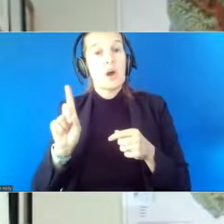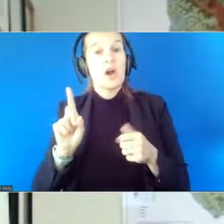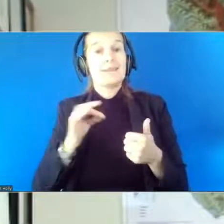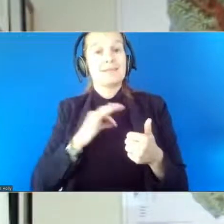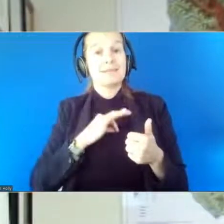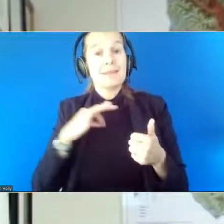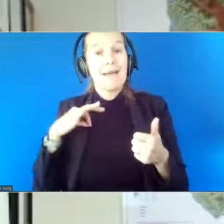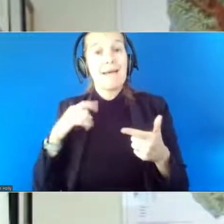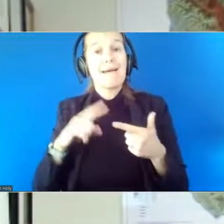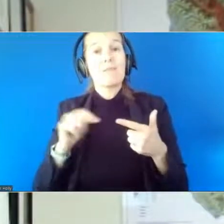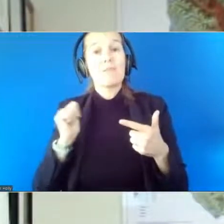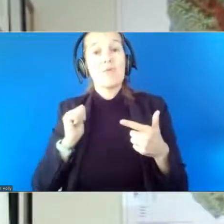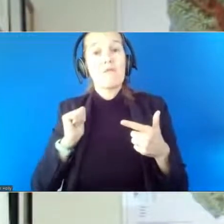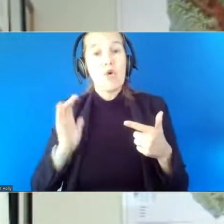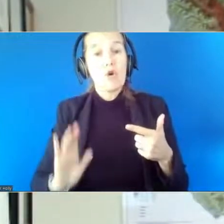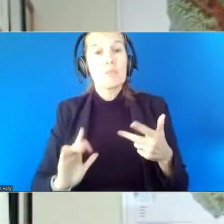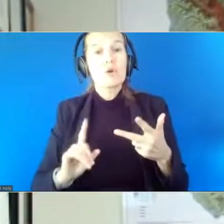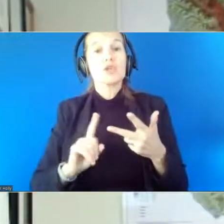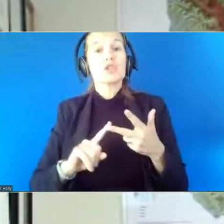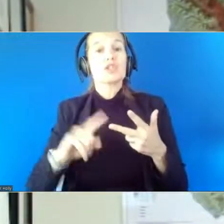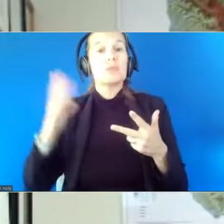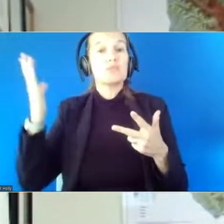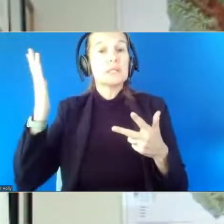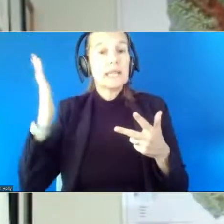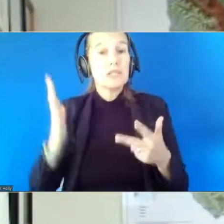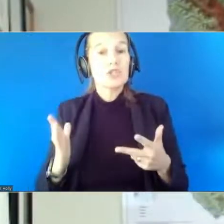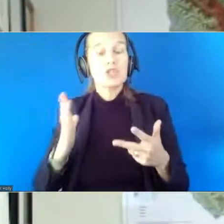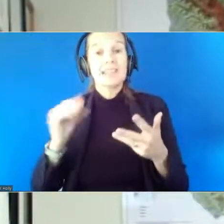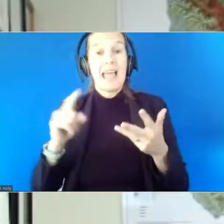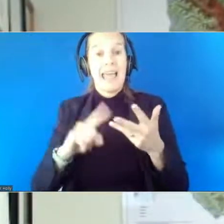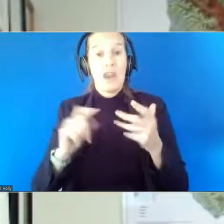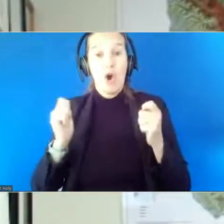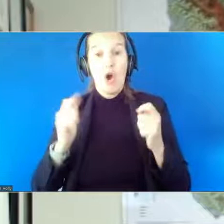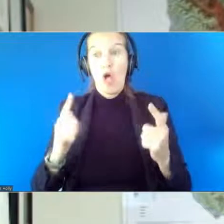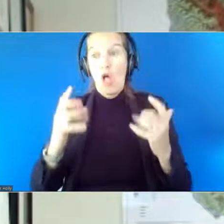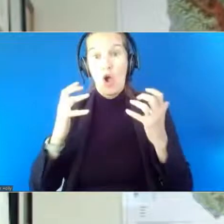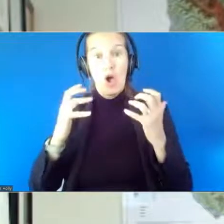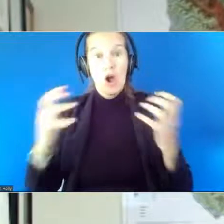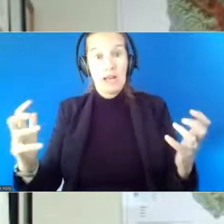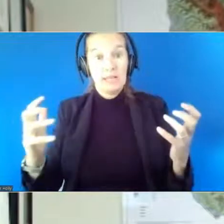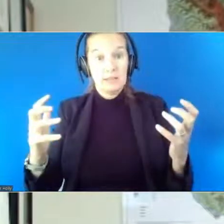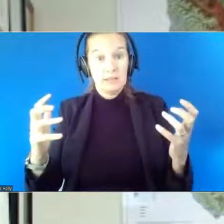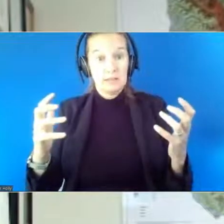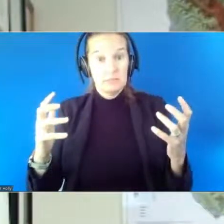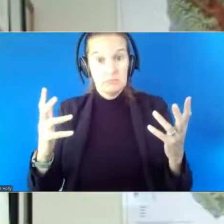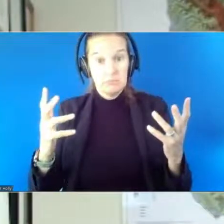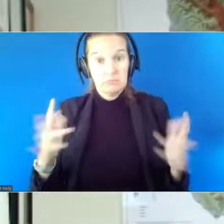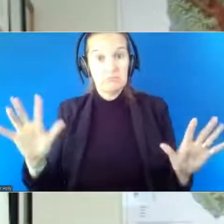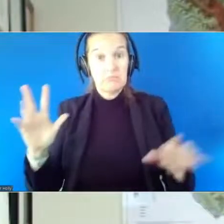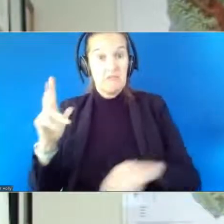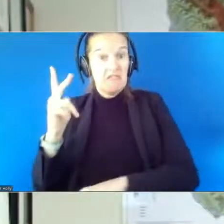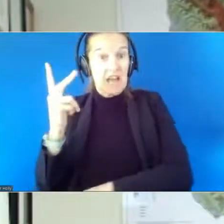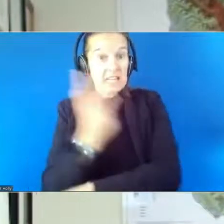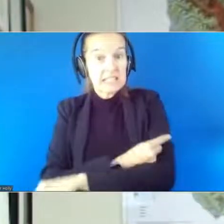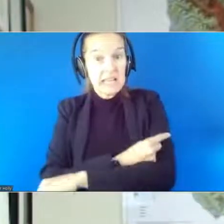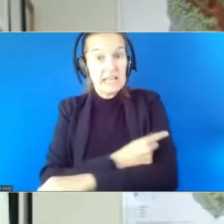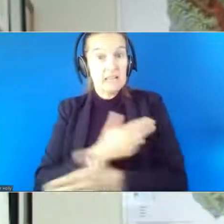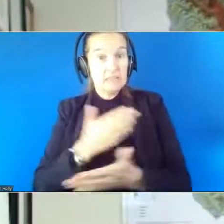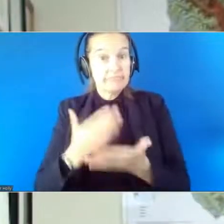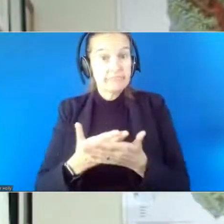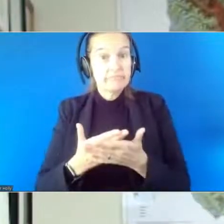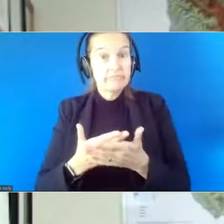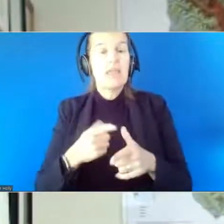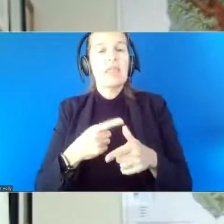or presenters, and all of the audience, everybody in the building is vaccinated, then in those situations where